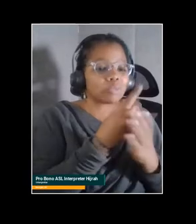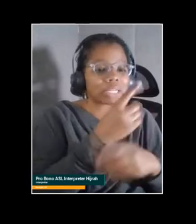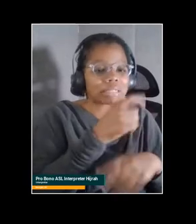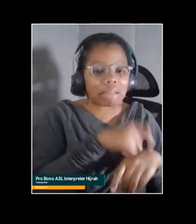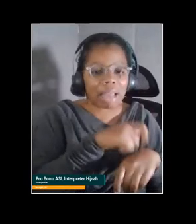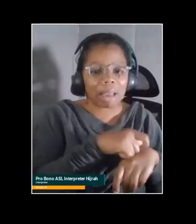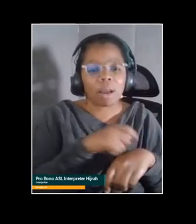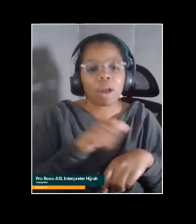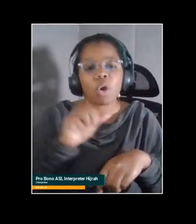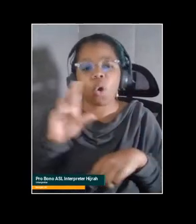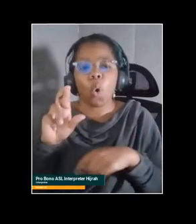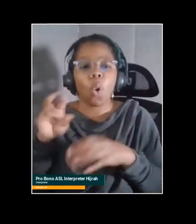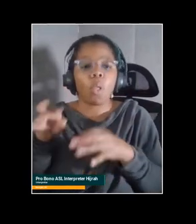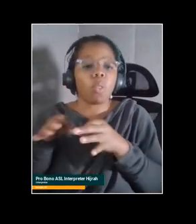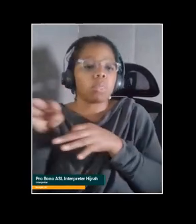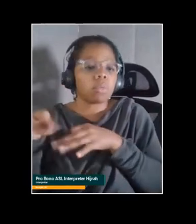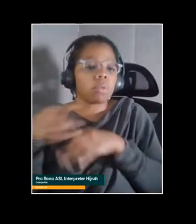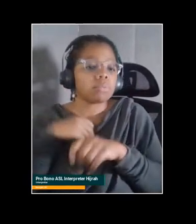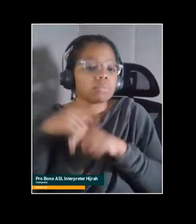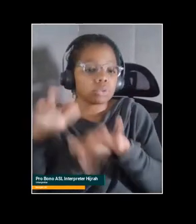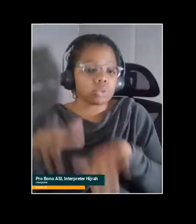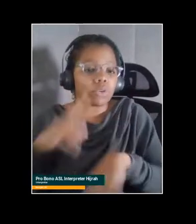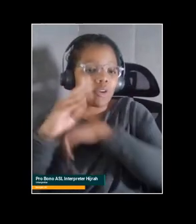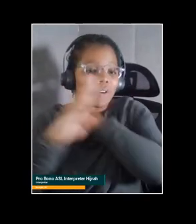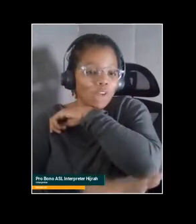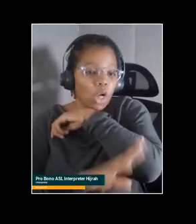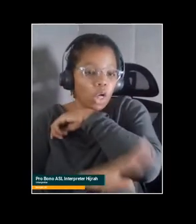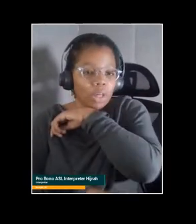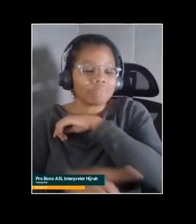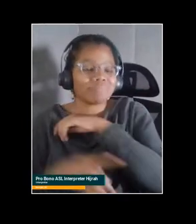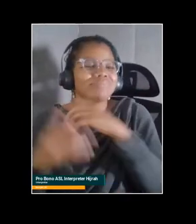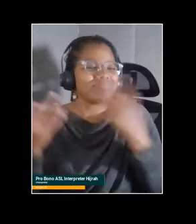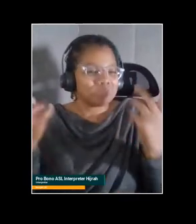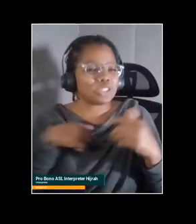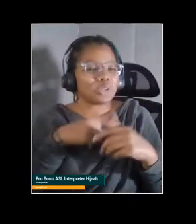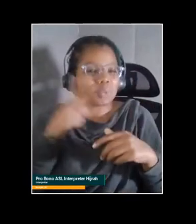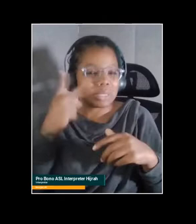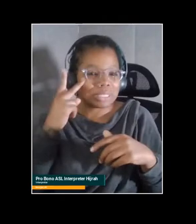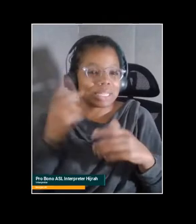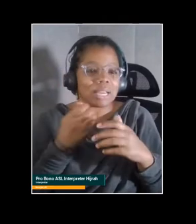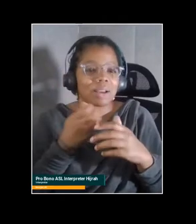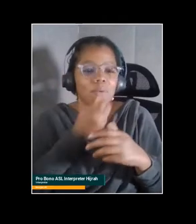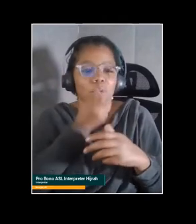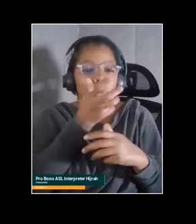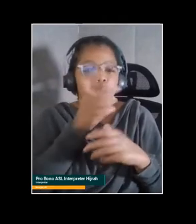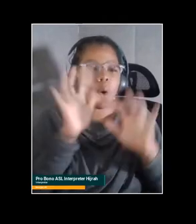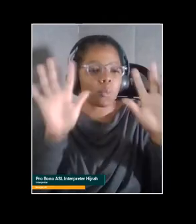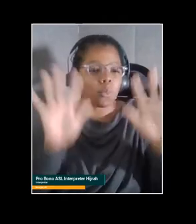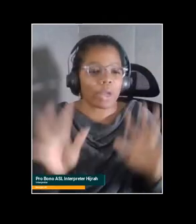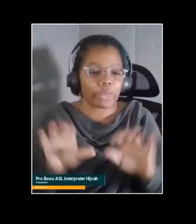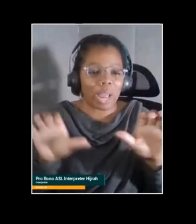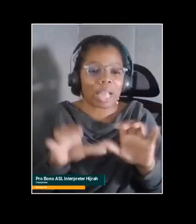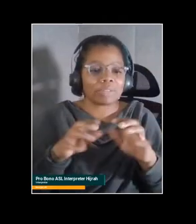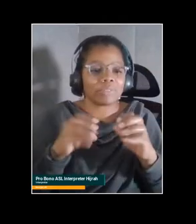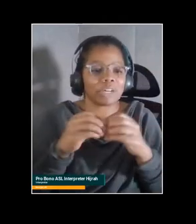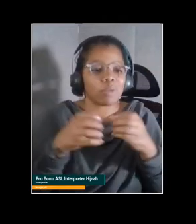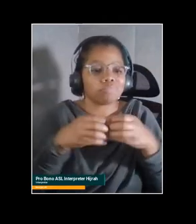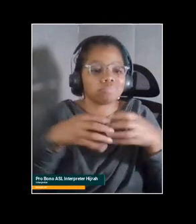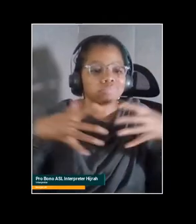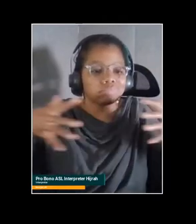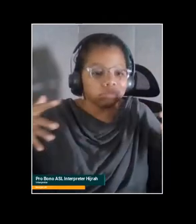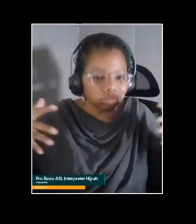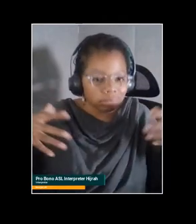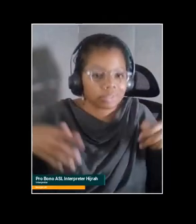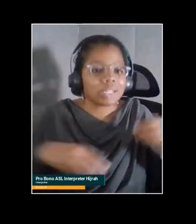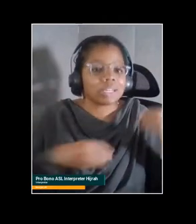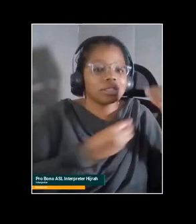covering trails later in the fall, for example. So we're seeing warm weather activities kind of broaden out into those spring